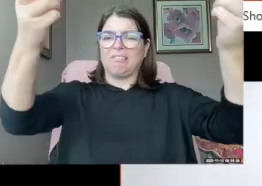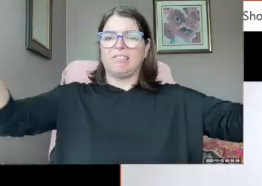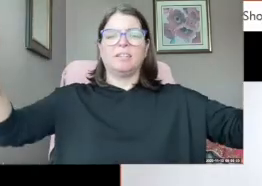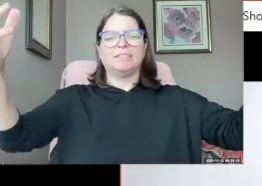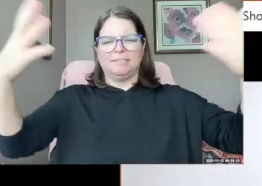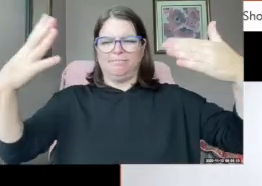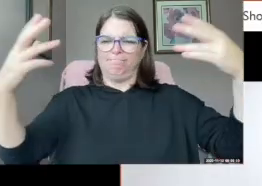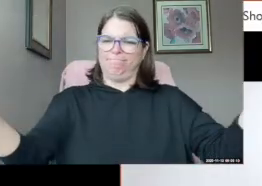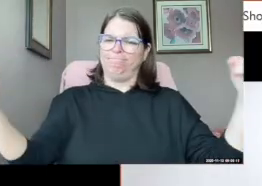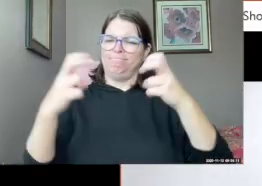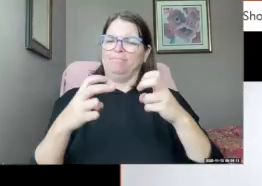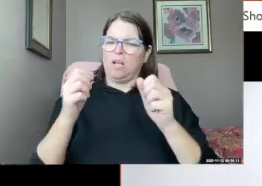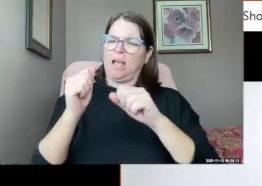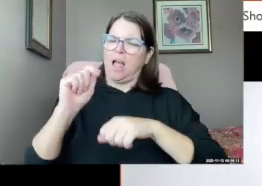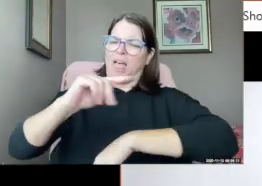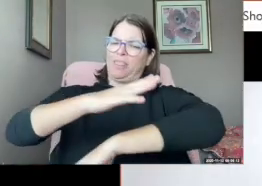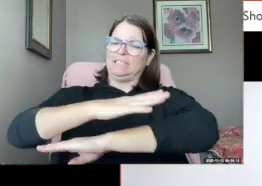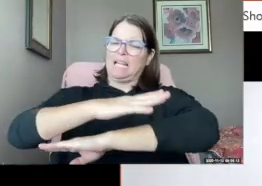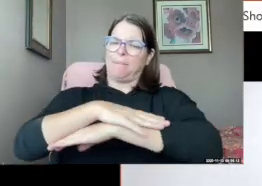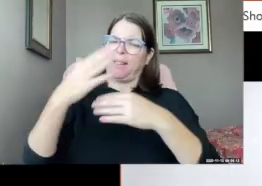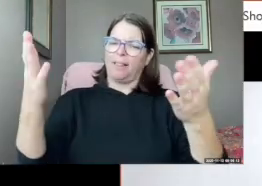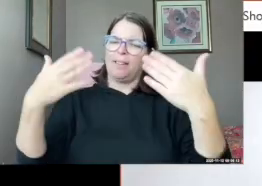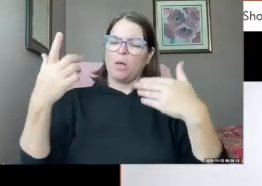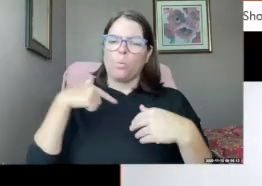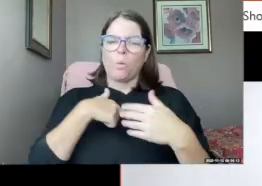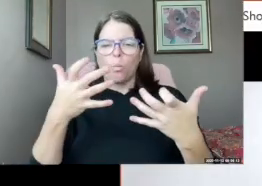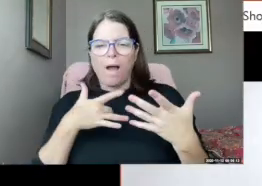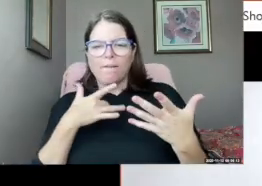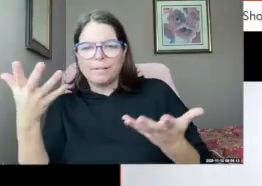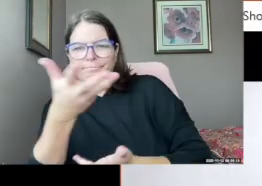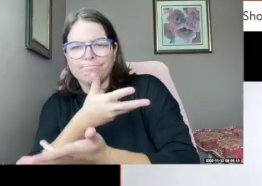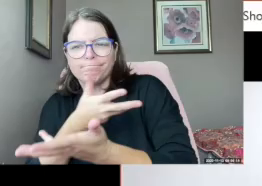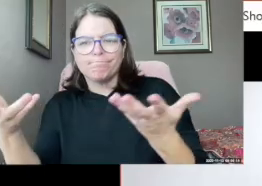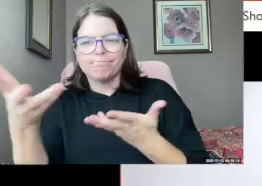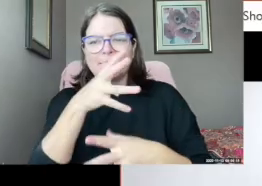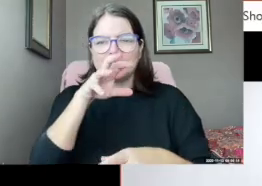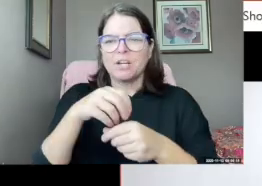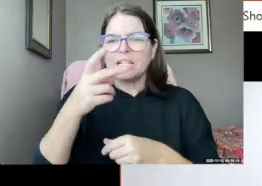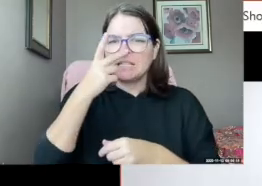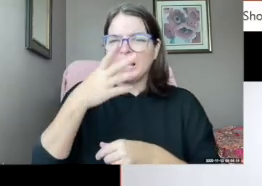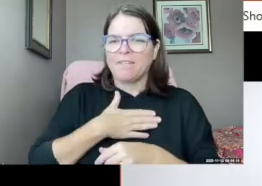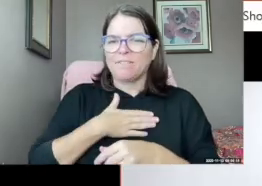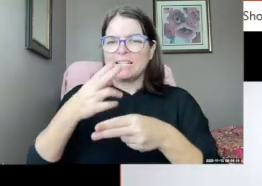really want today's conversation to be a back and forth. There are name